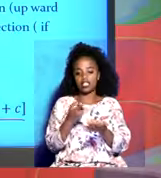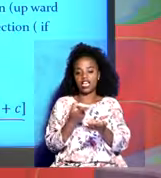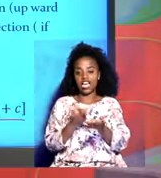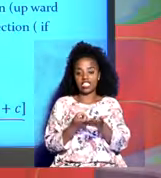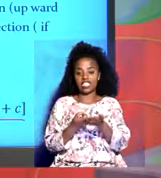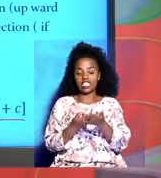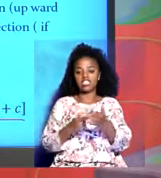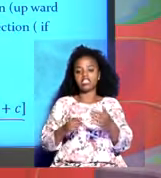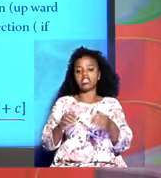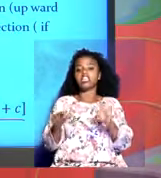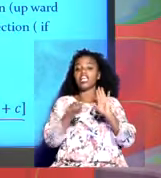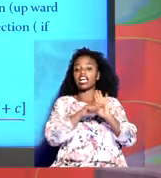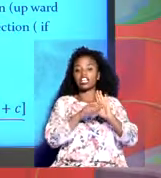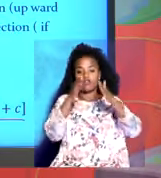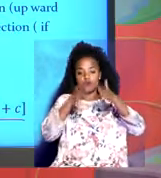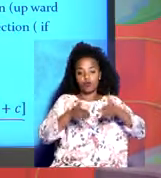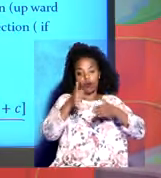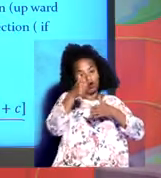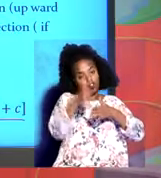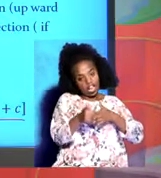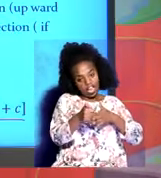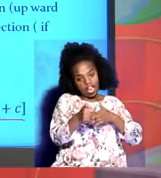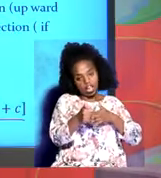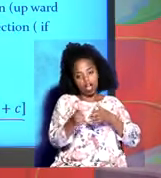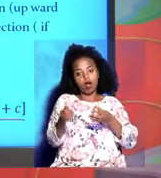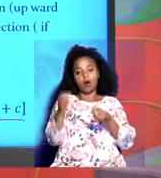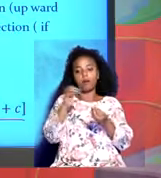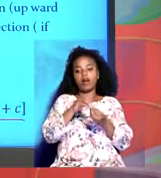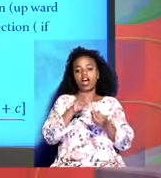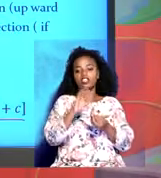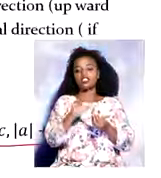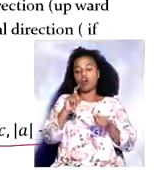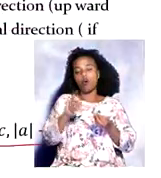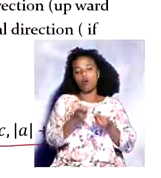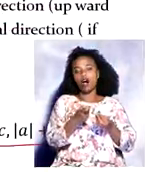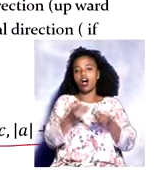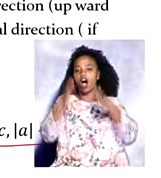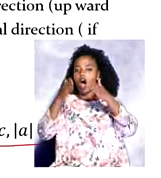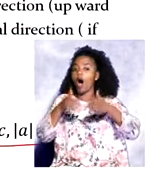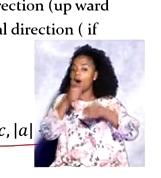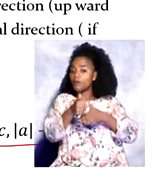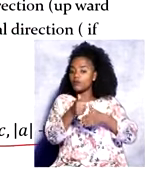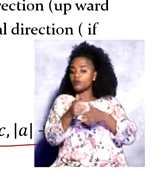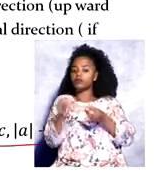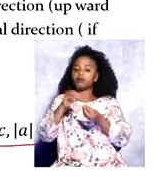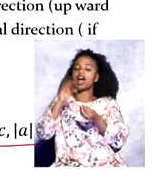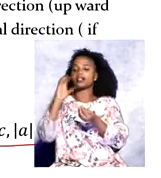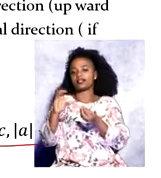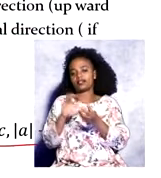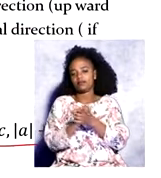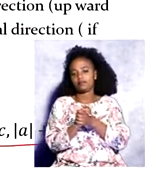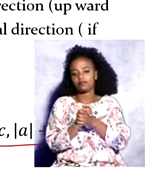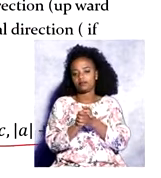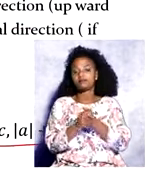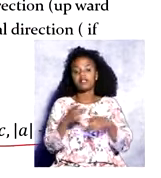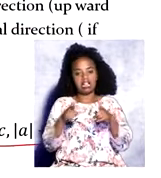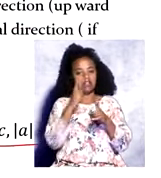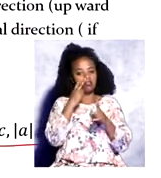is negative absolute value of the amplitude plus c, comma, amplitude plus c. So let's see example for